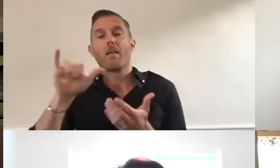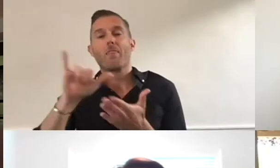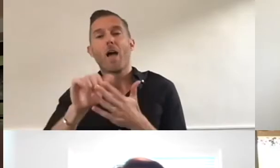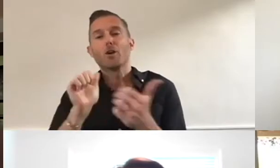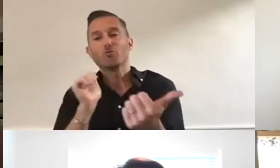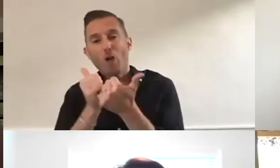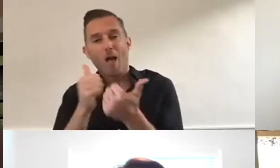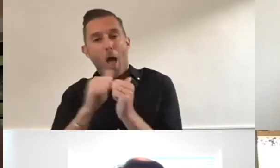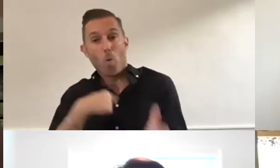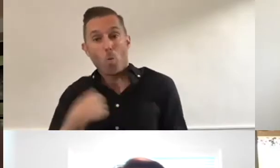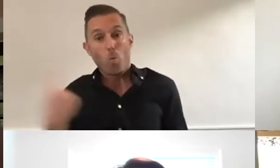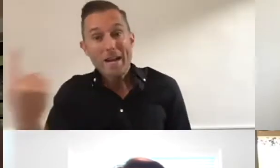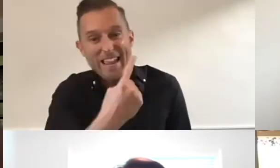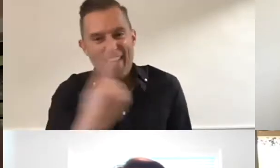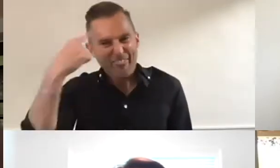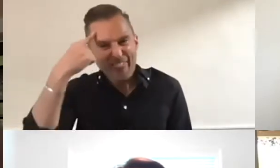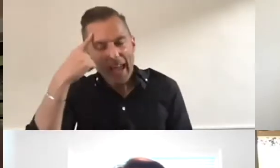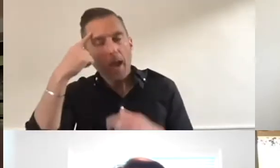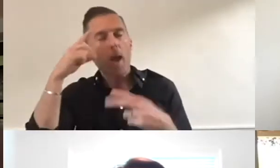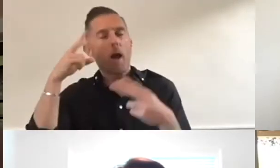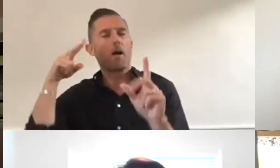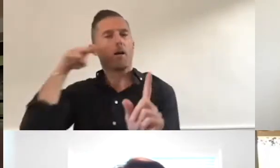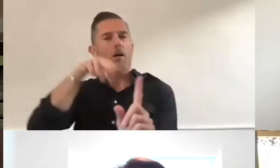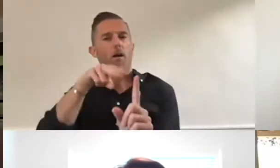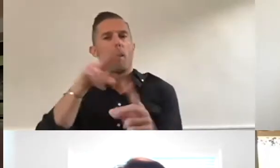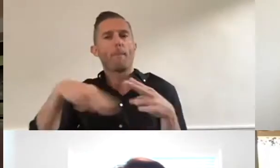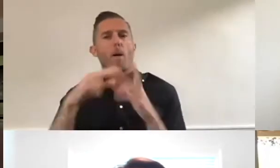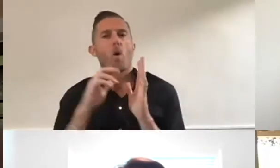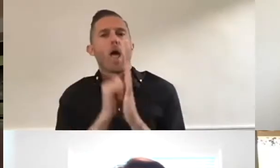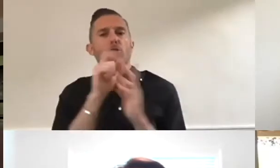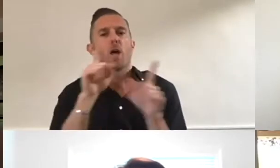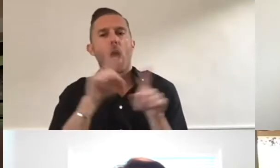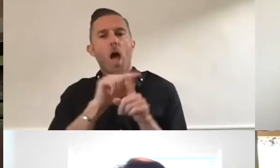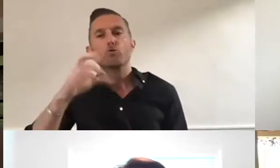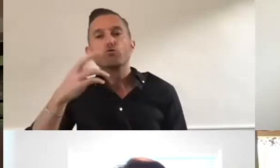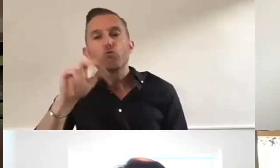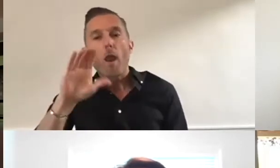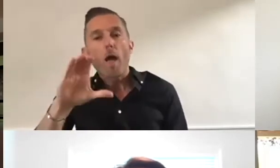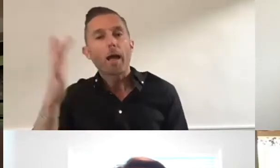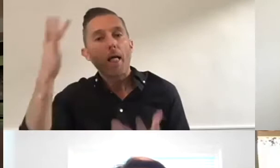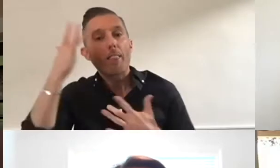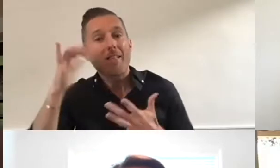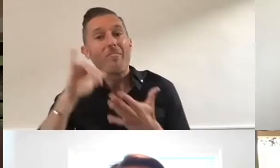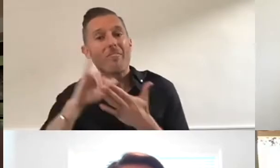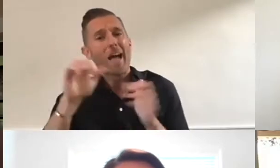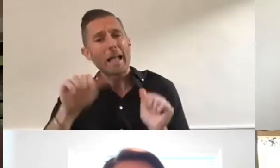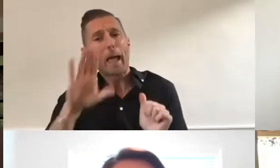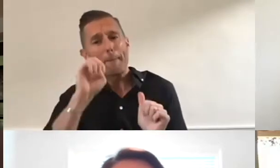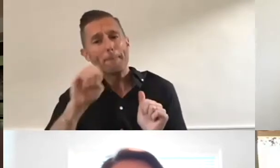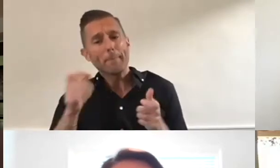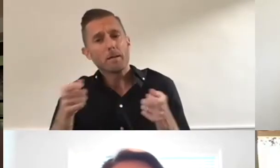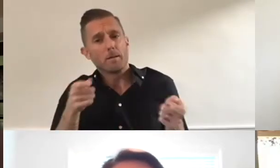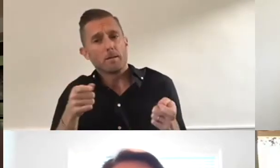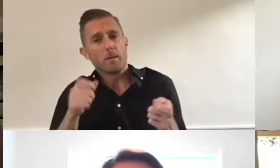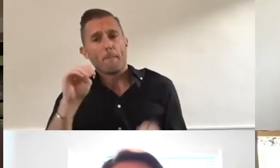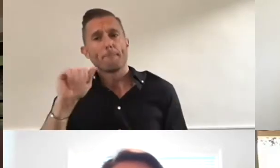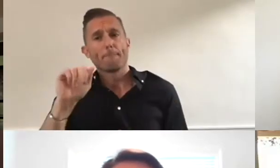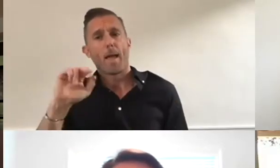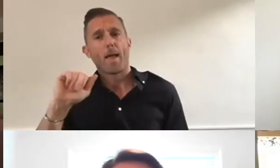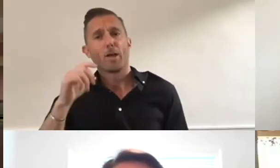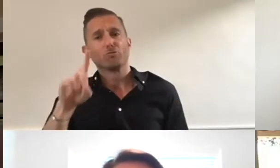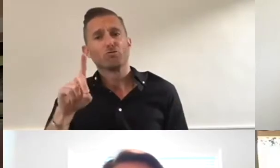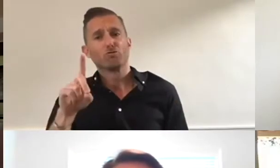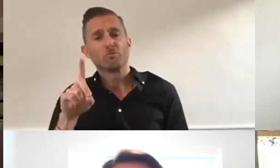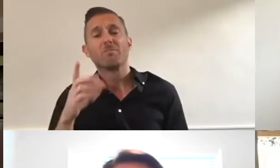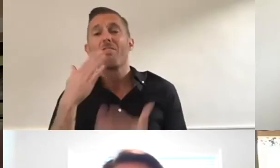and think about cancer as a chronic illness that can also be managed. Thank God, all